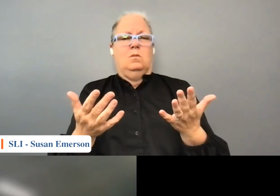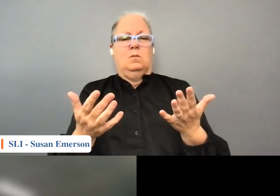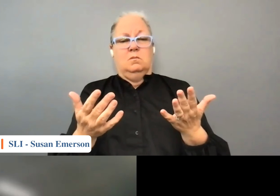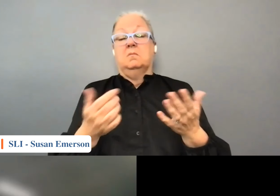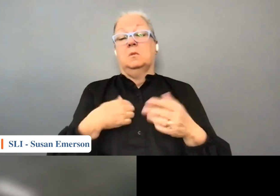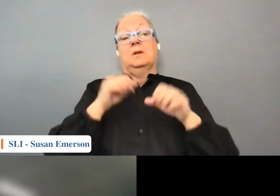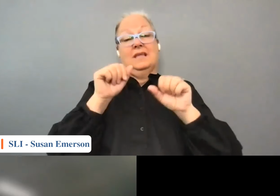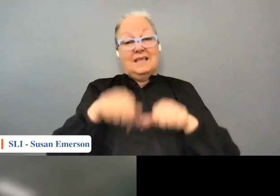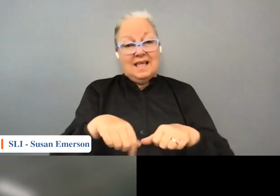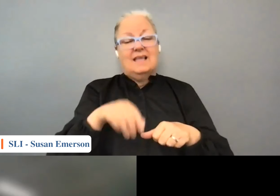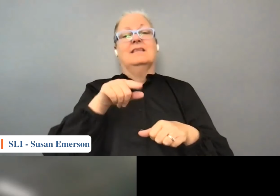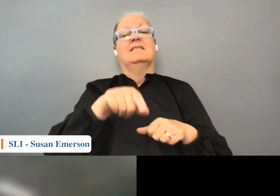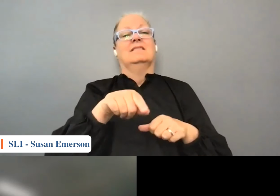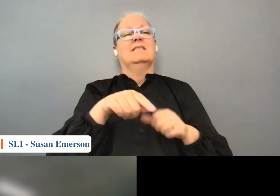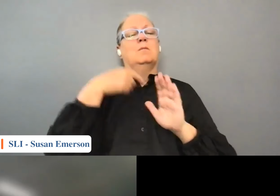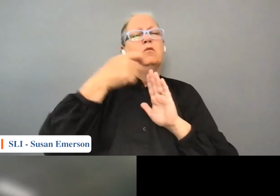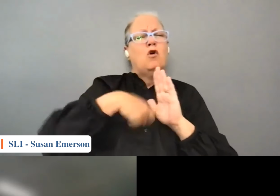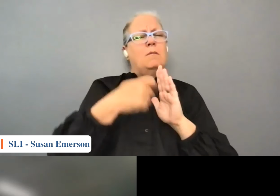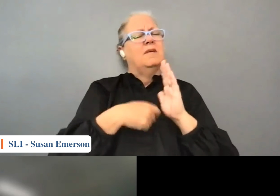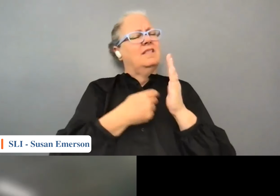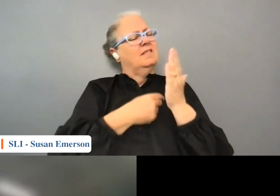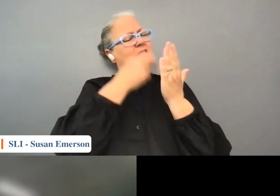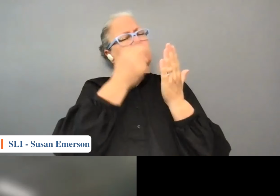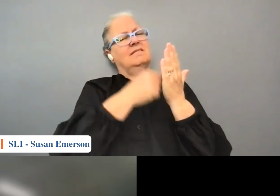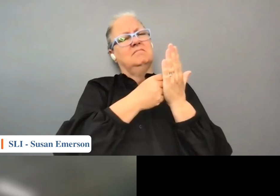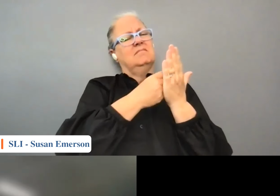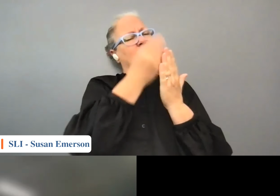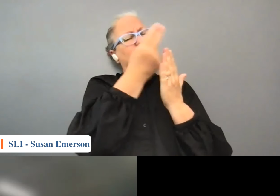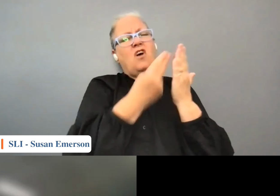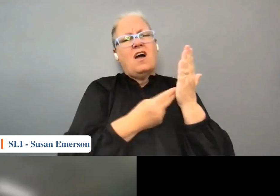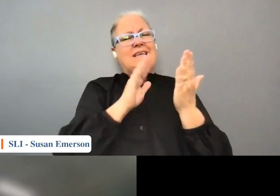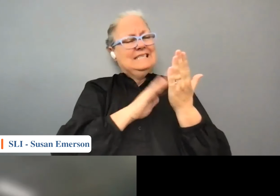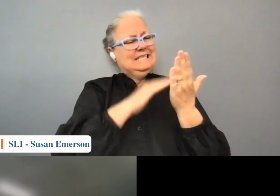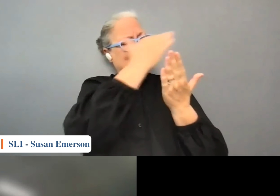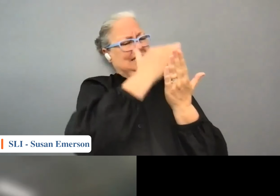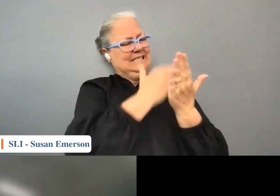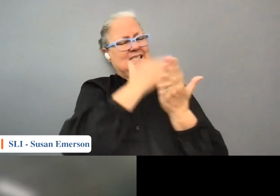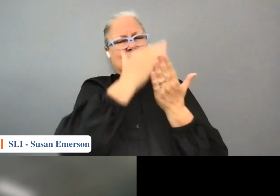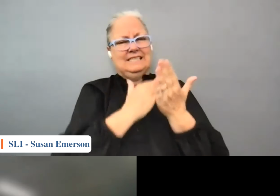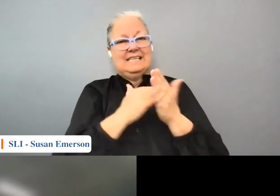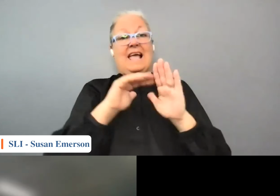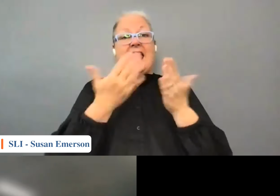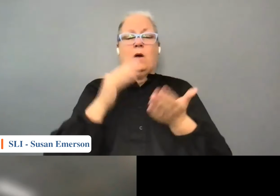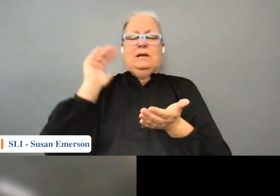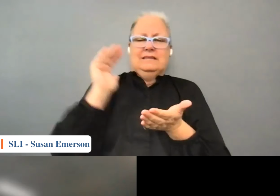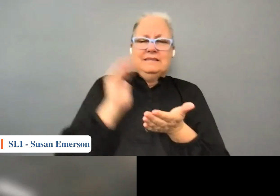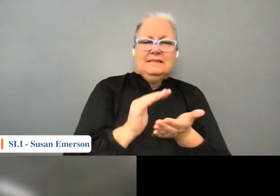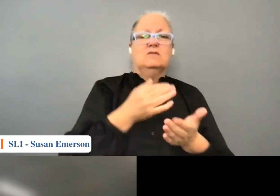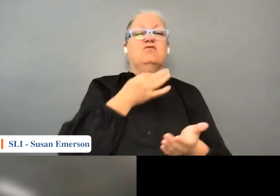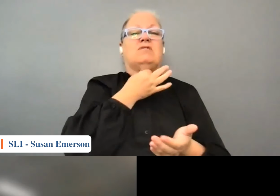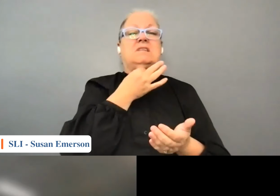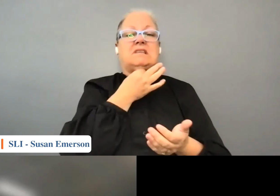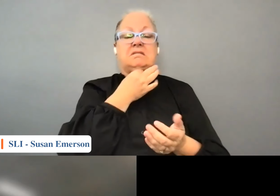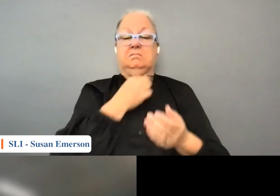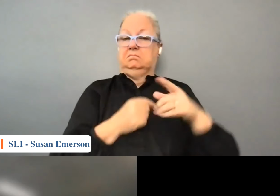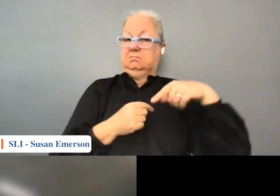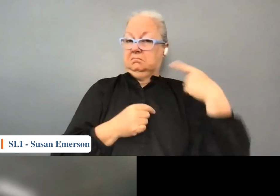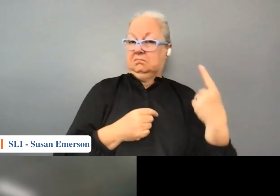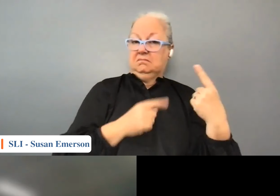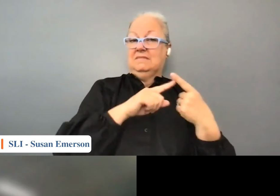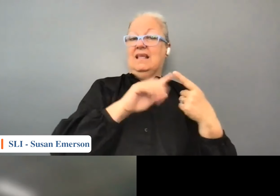social protection programs in ways that mitigate risks and monitors for adverse effects. That's one way to reduce the